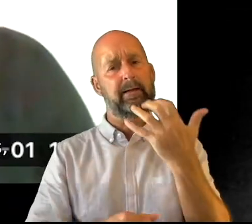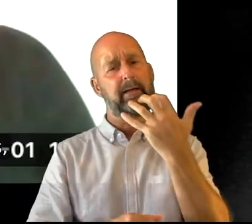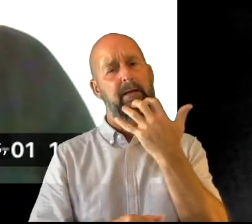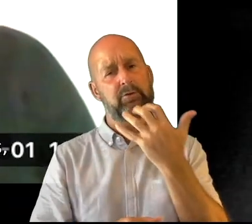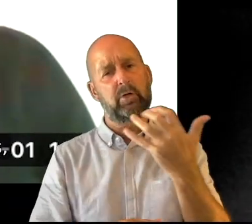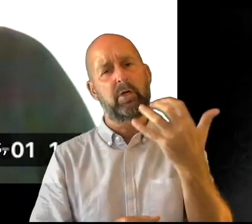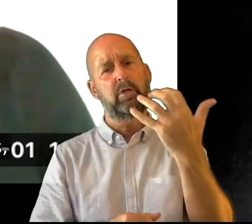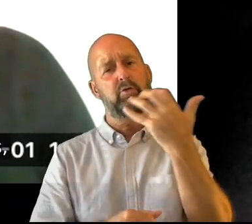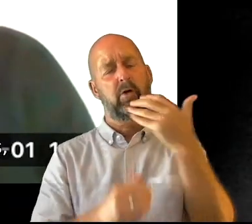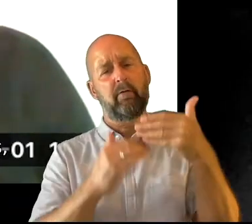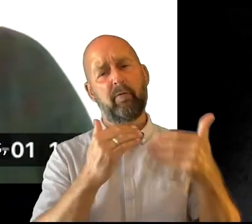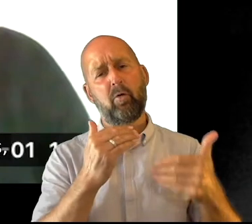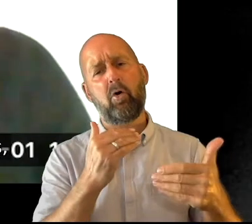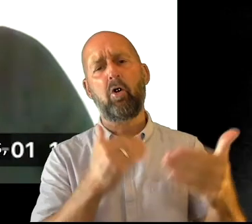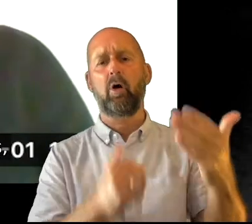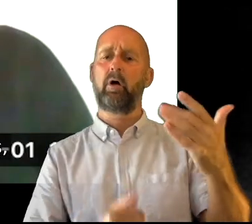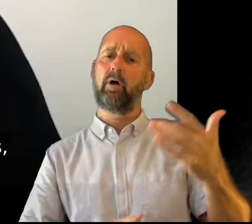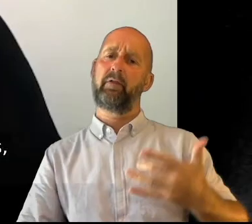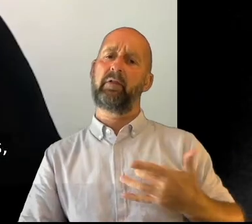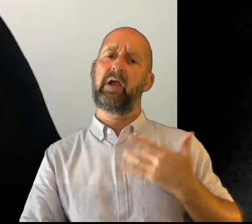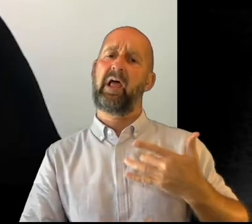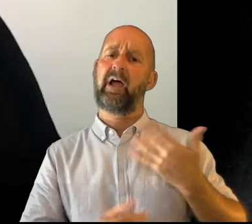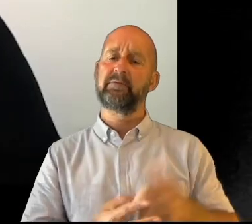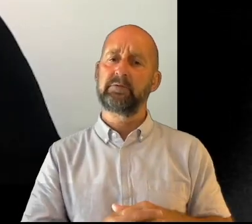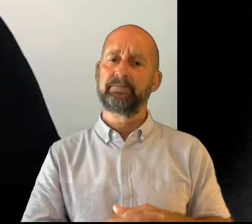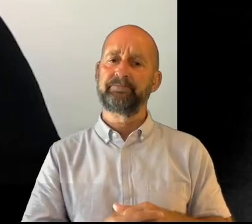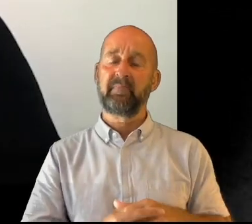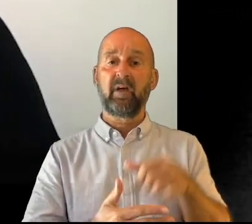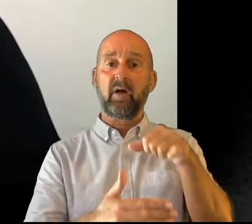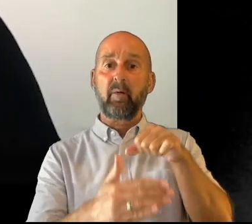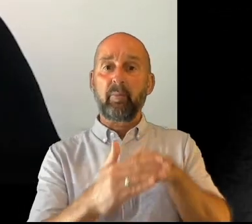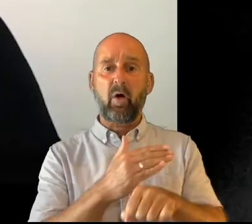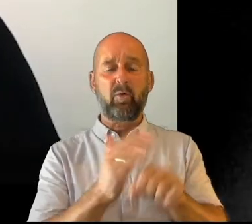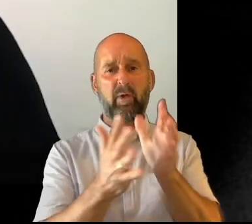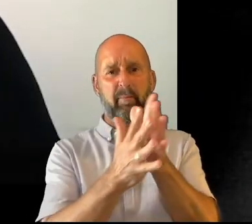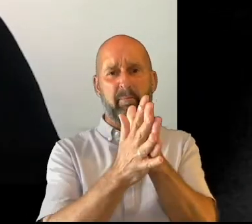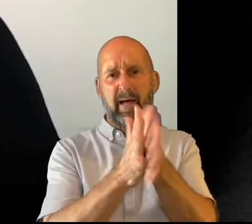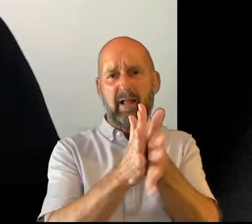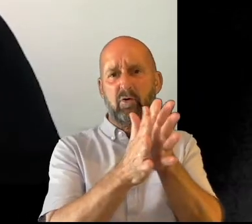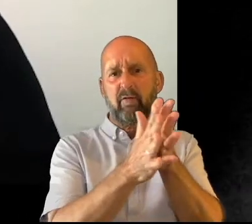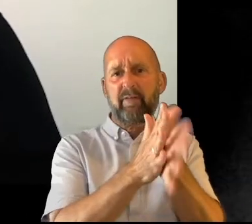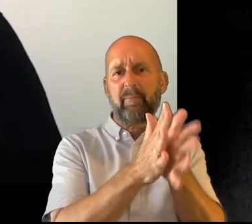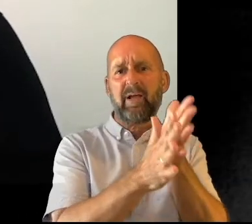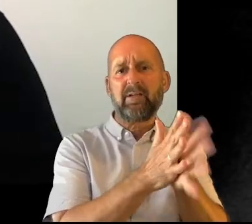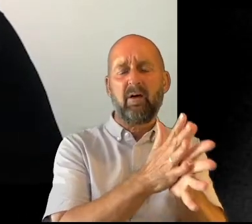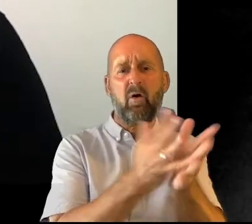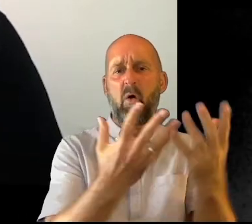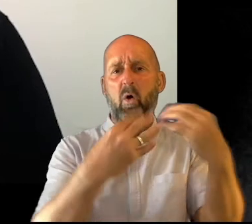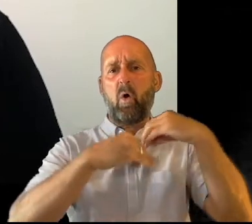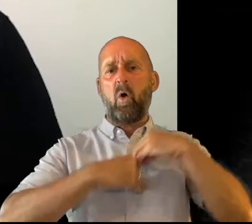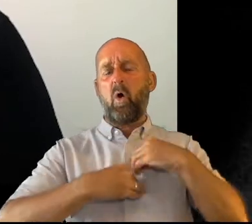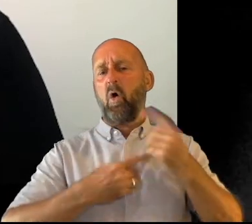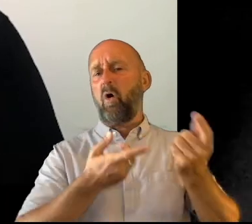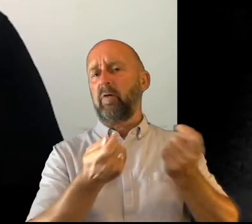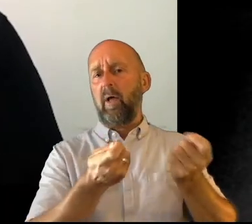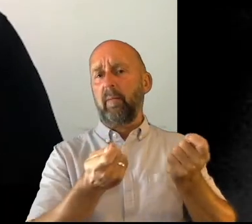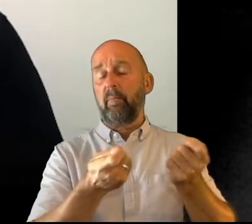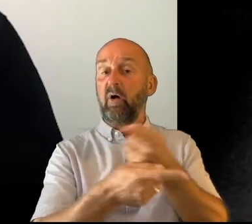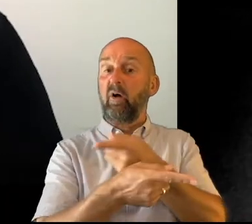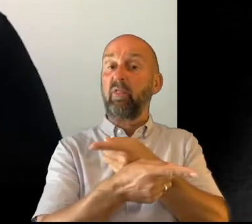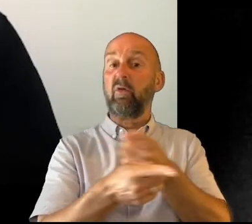their entire lives. Born with malformations that overwhelm them. These